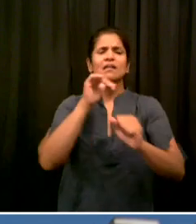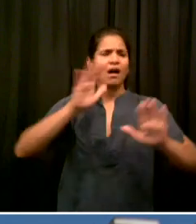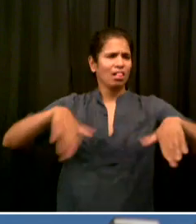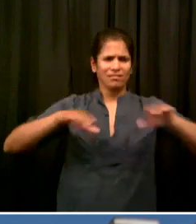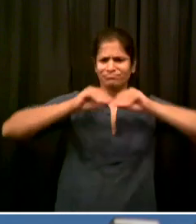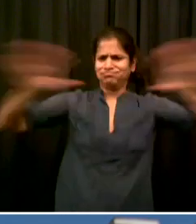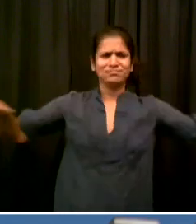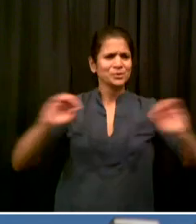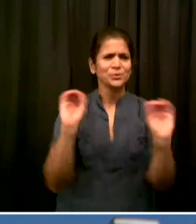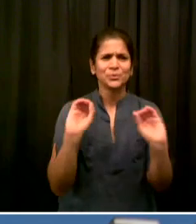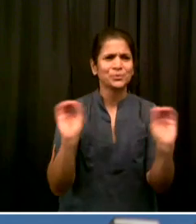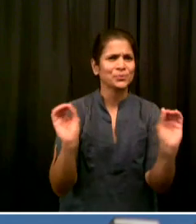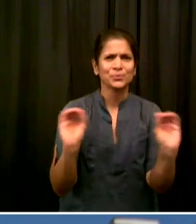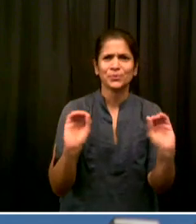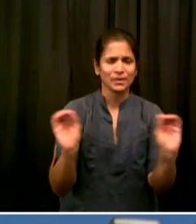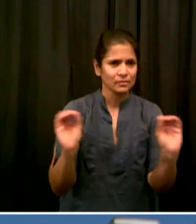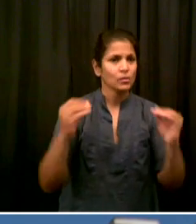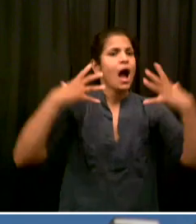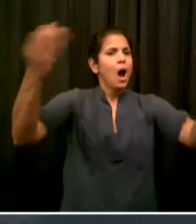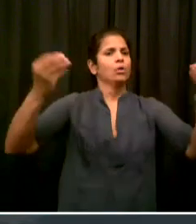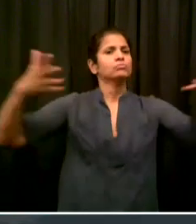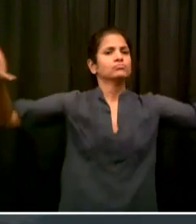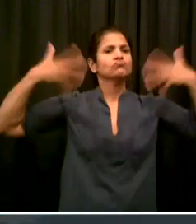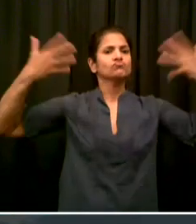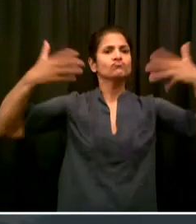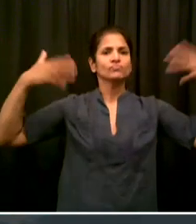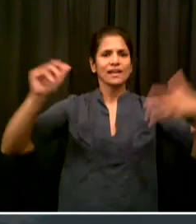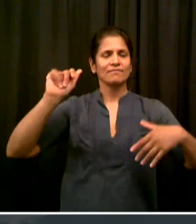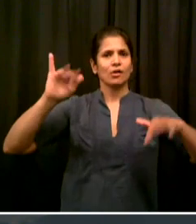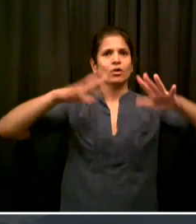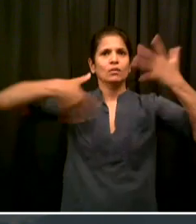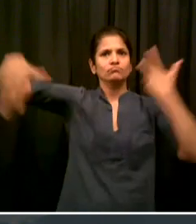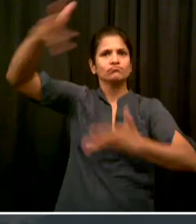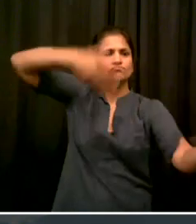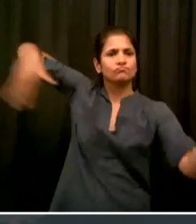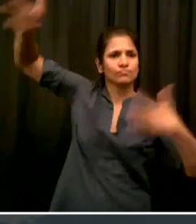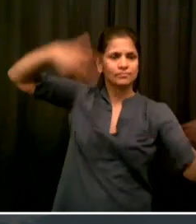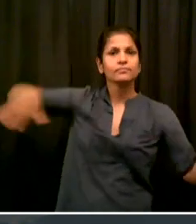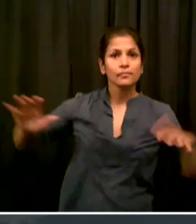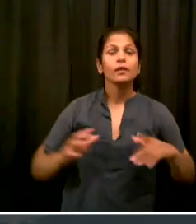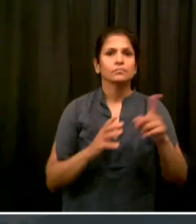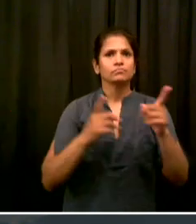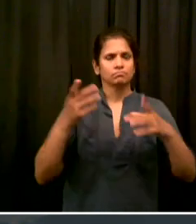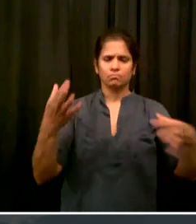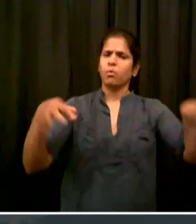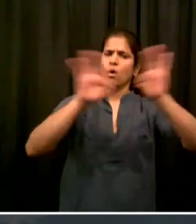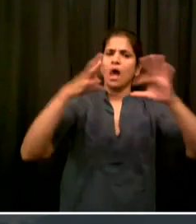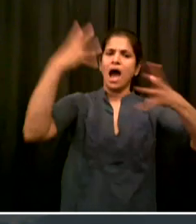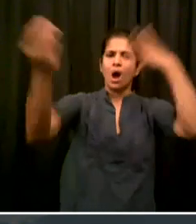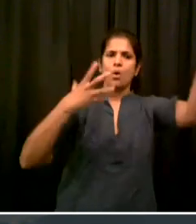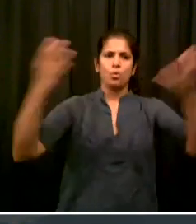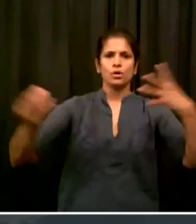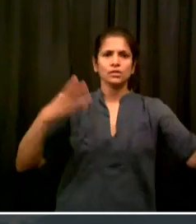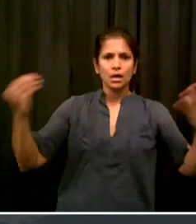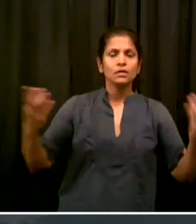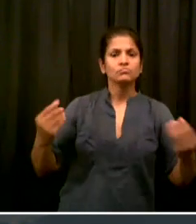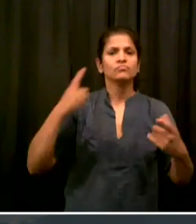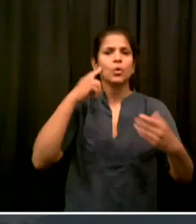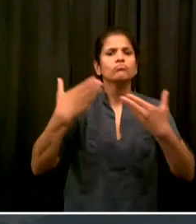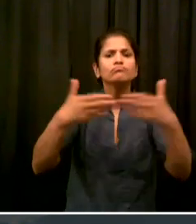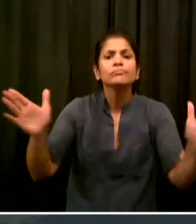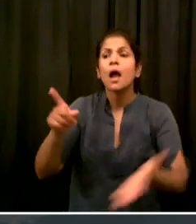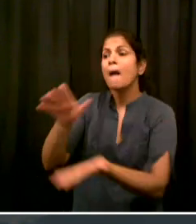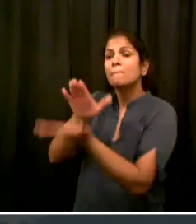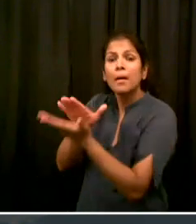over. So we want to give schools the option to do as much outdoors as they can. Now look, today, starting today,